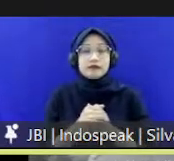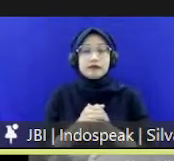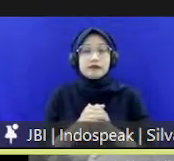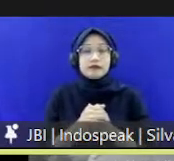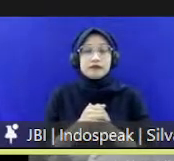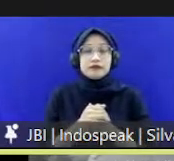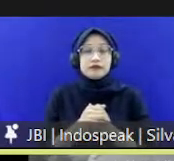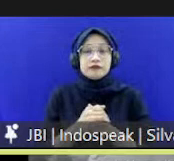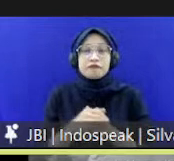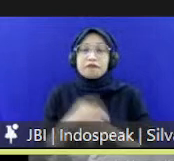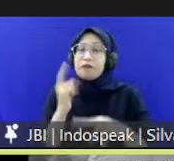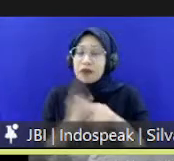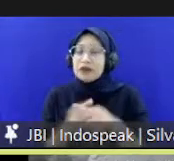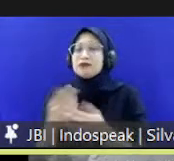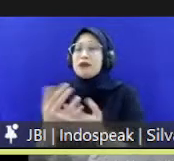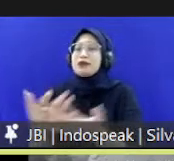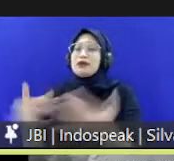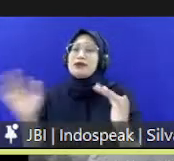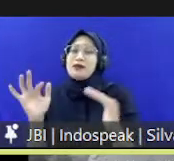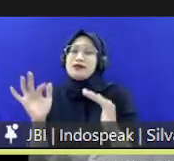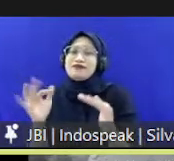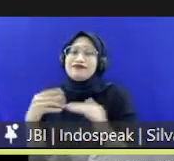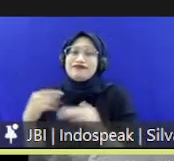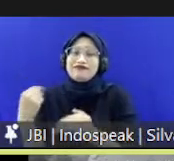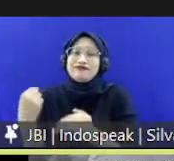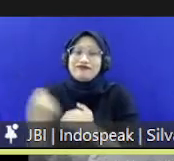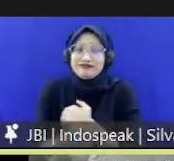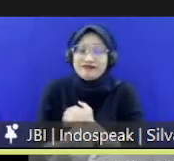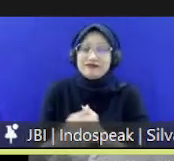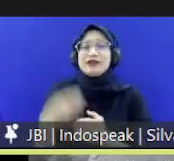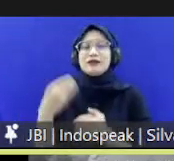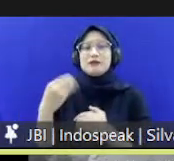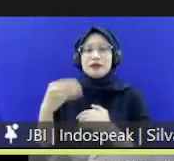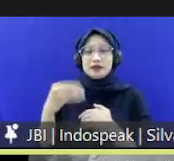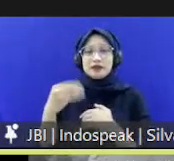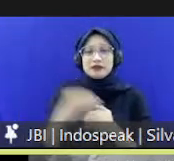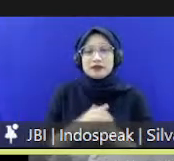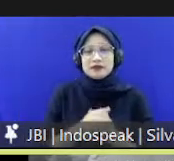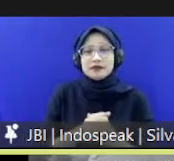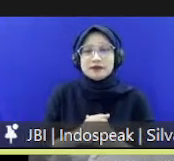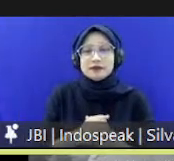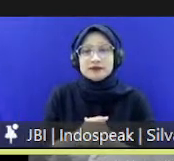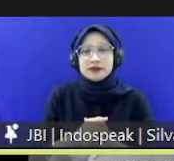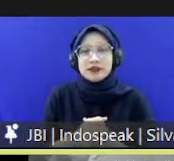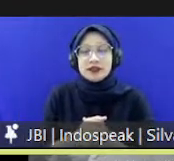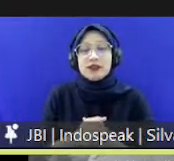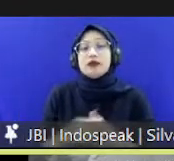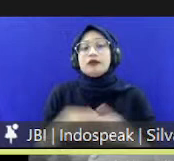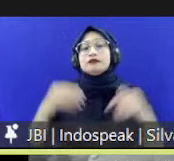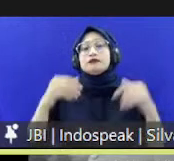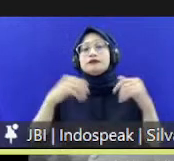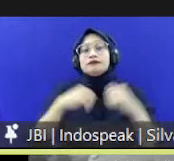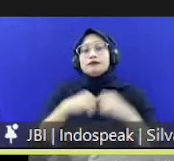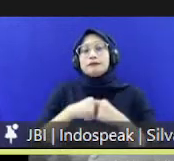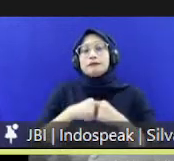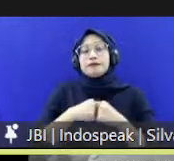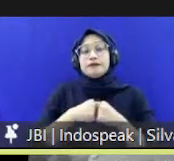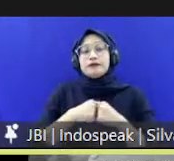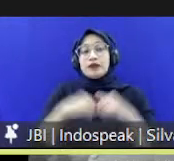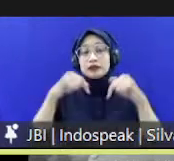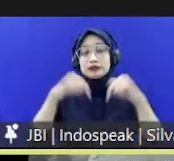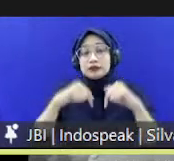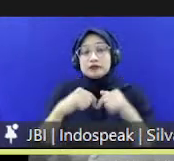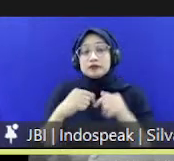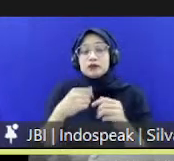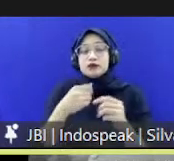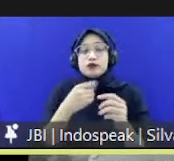to hear about. We can pay less for our services, so we brought in the INA CBGs to try and bring down the payments